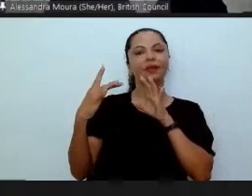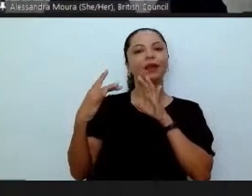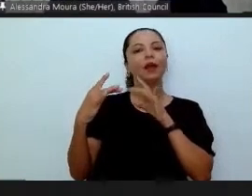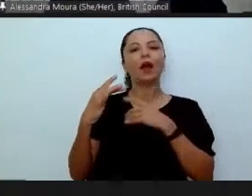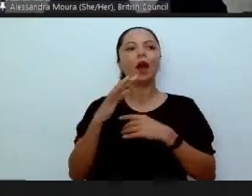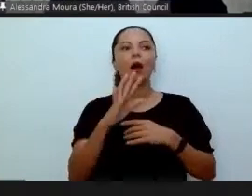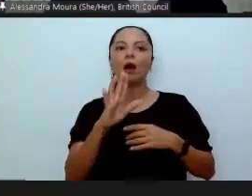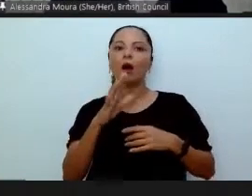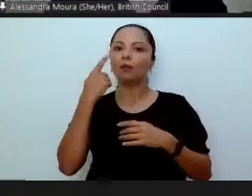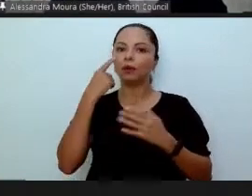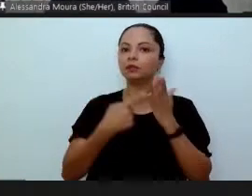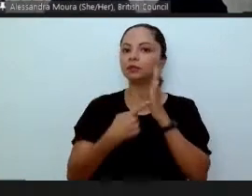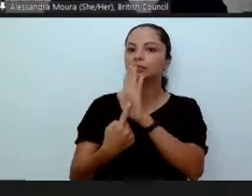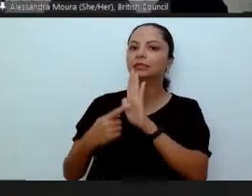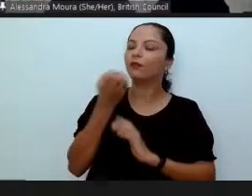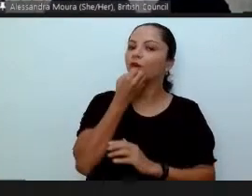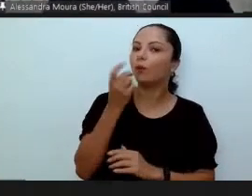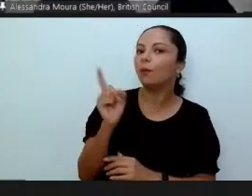gives you